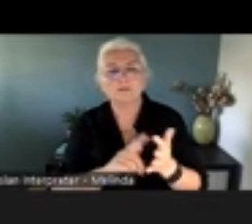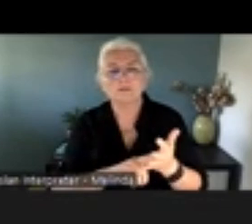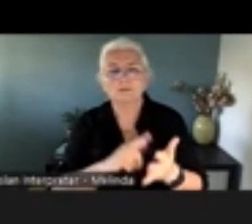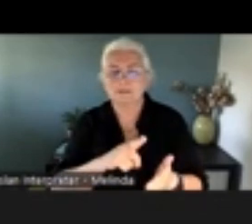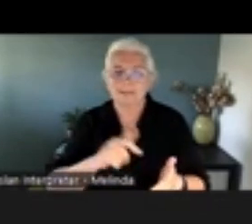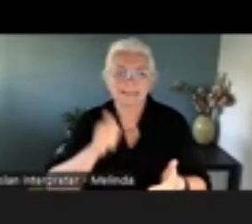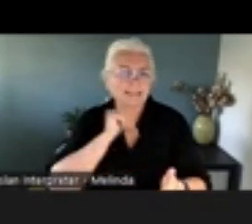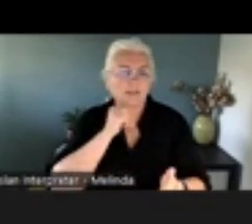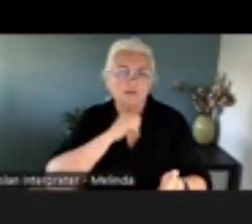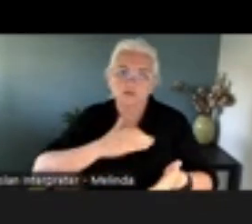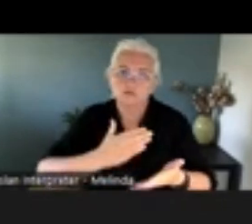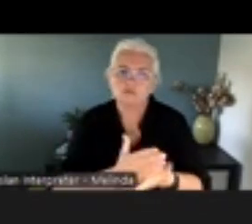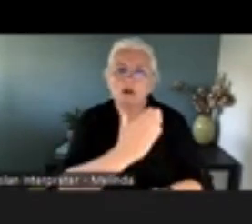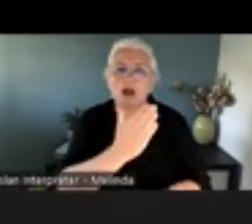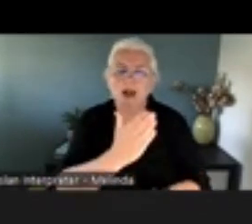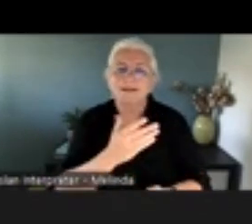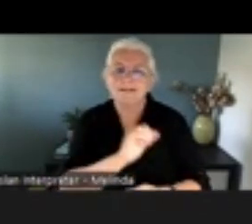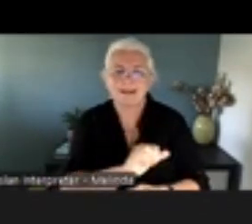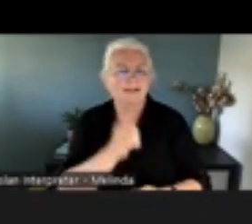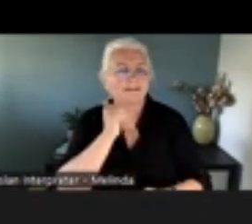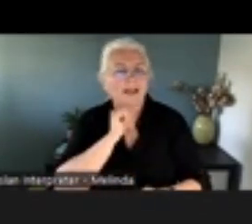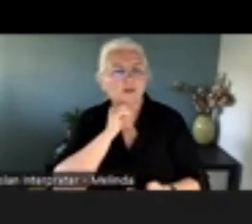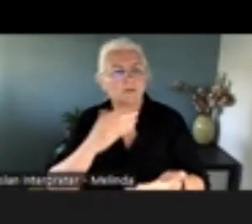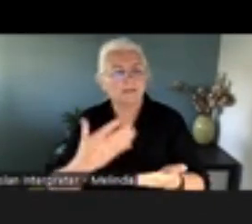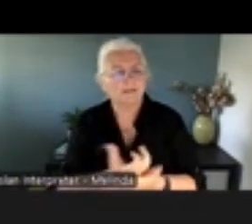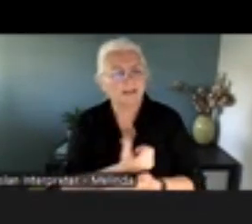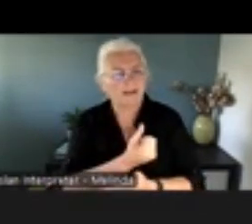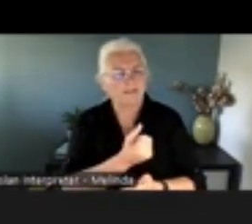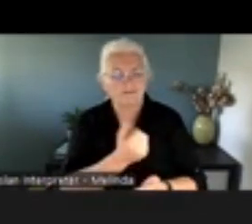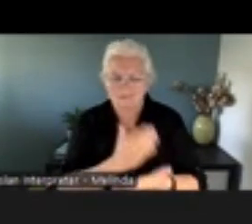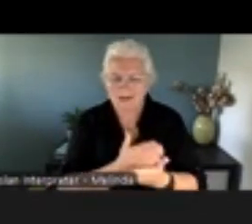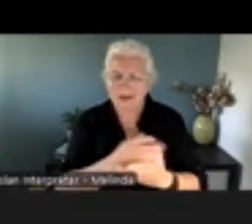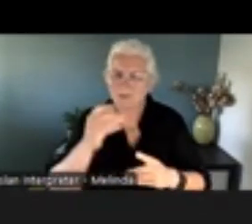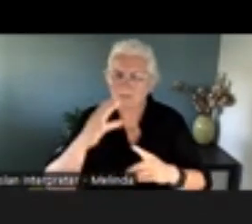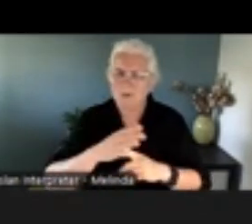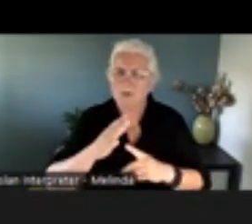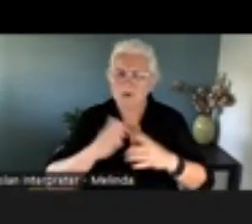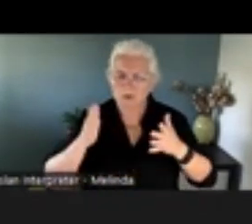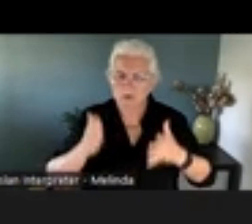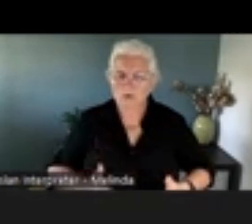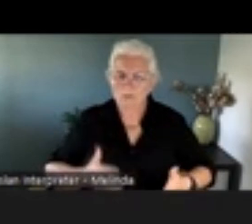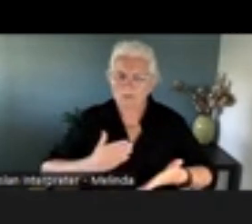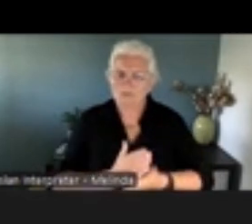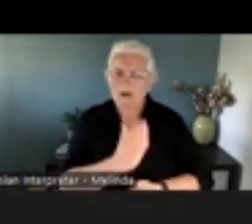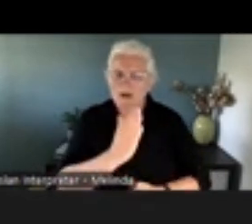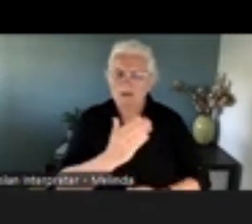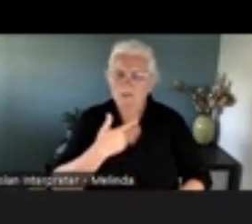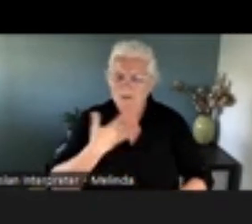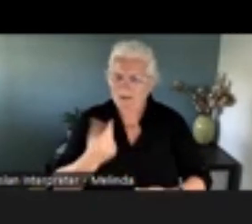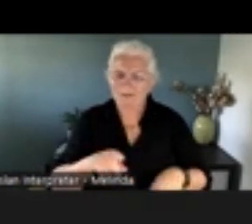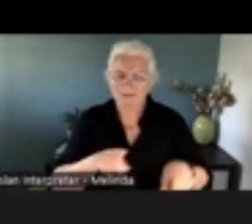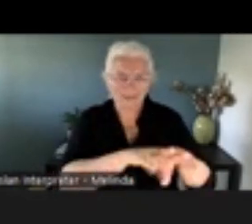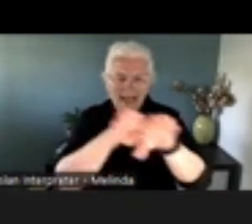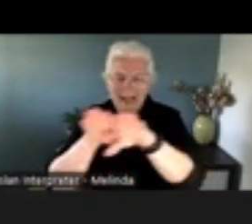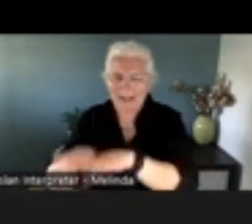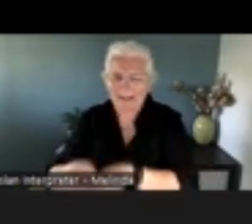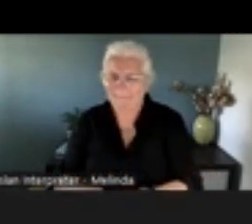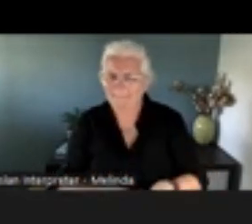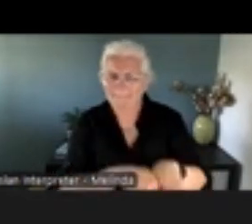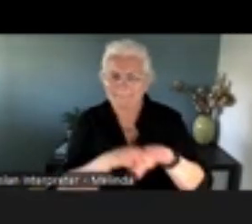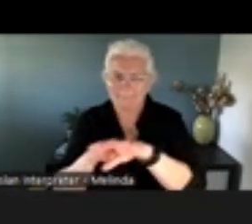sexual safety are really important human rights. We have the right to it in the same way that everybody else